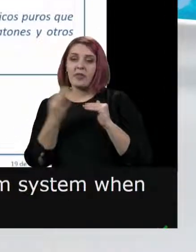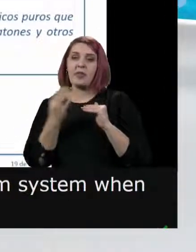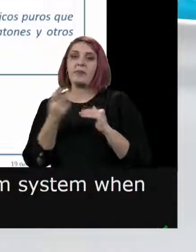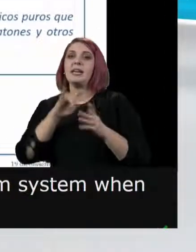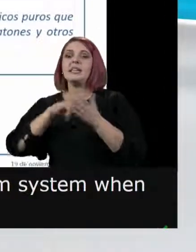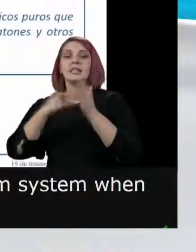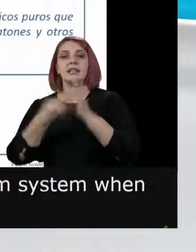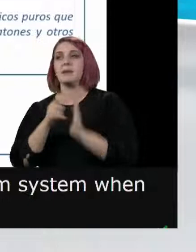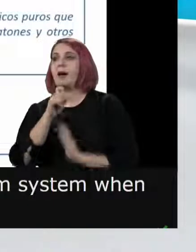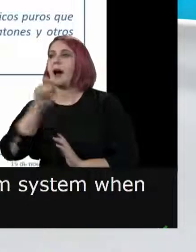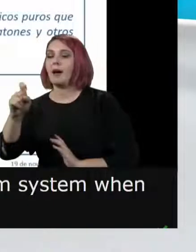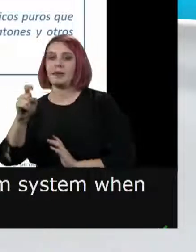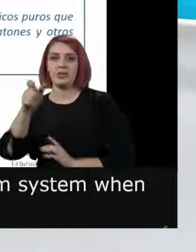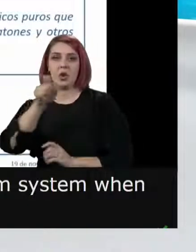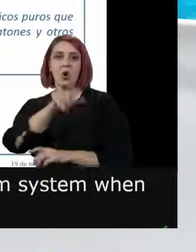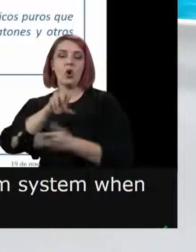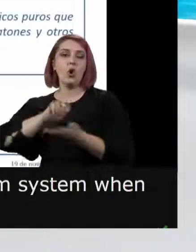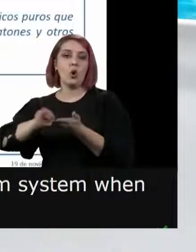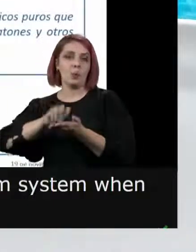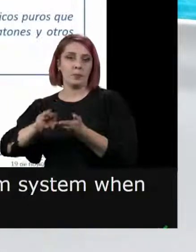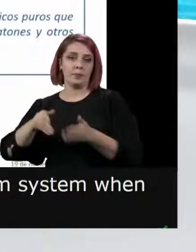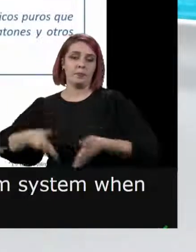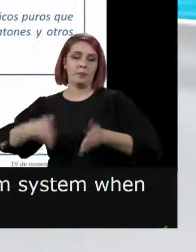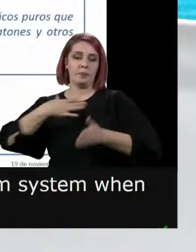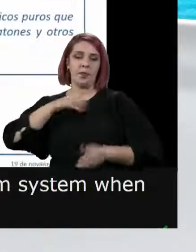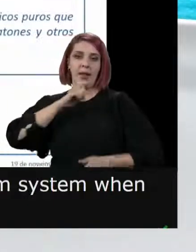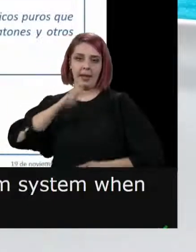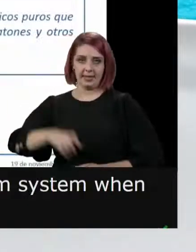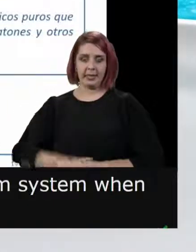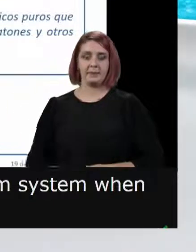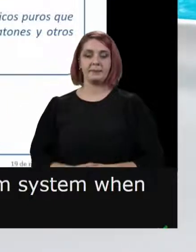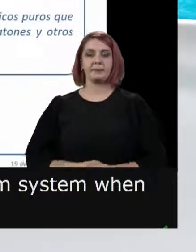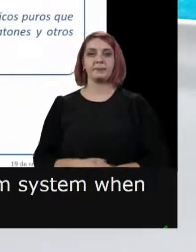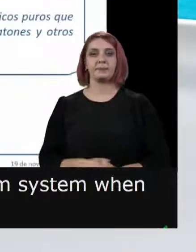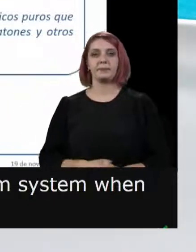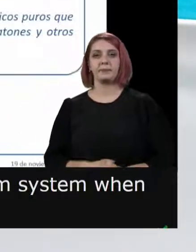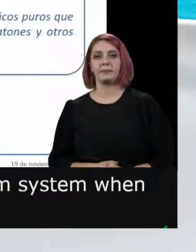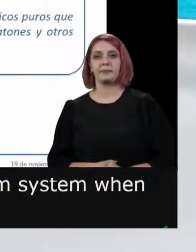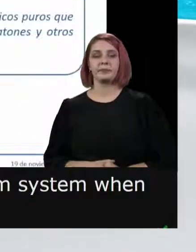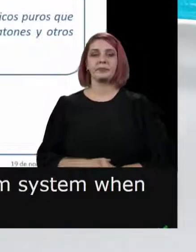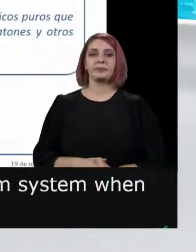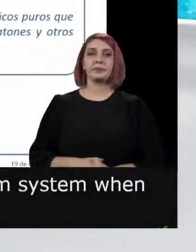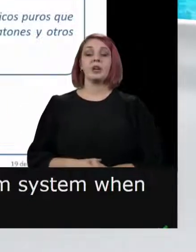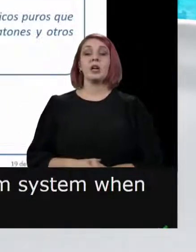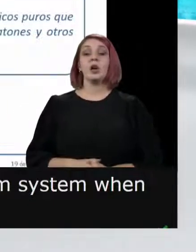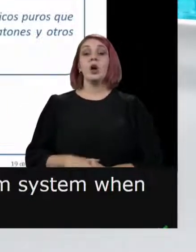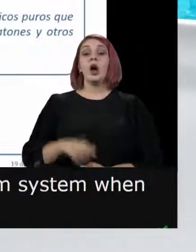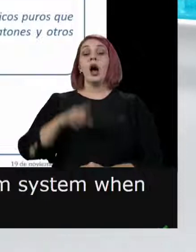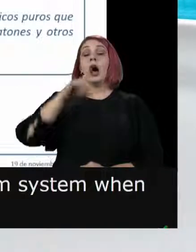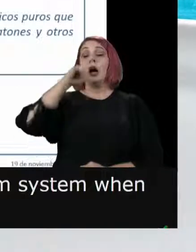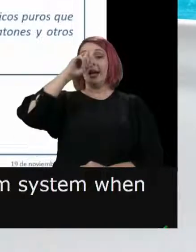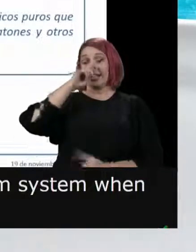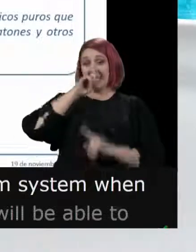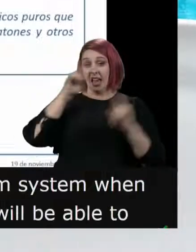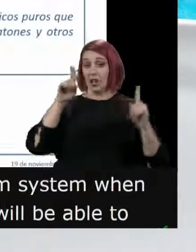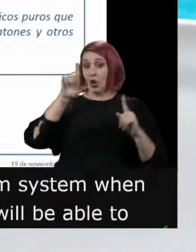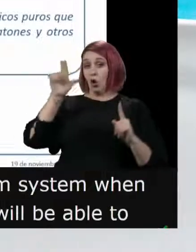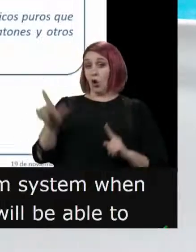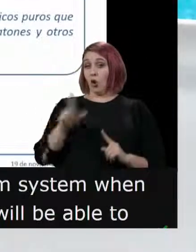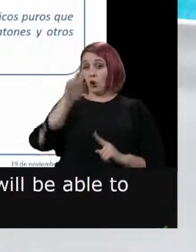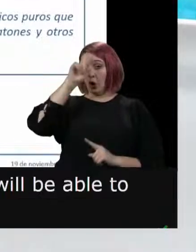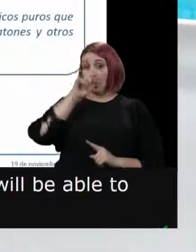alertar al resto de usuarios de la vía. So this acoustic warning will be able to alert users